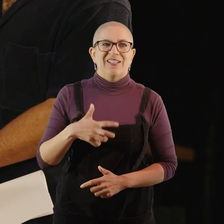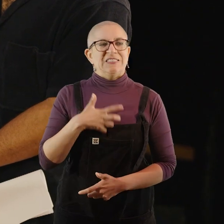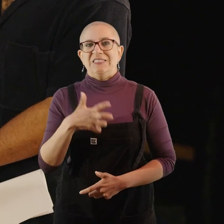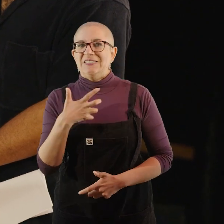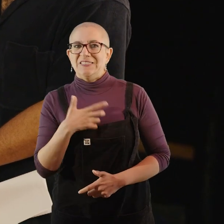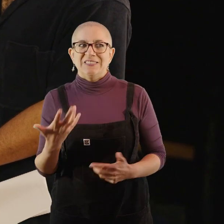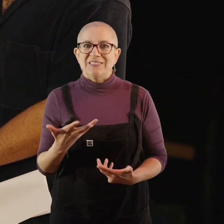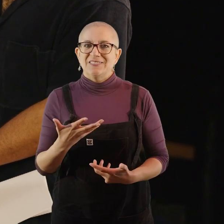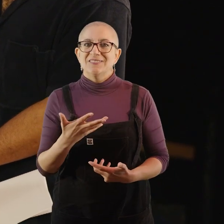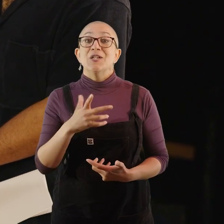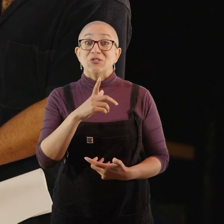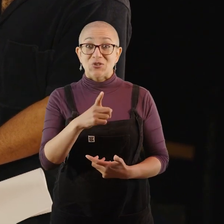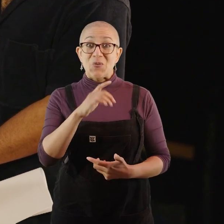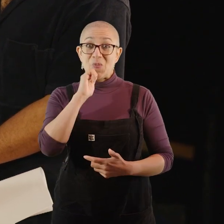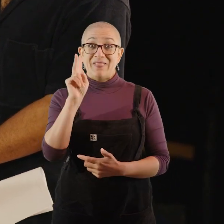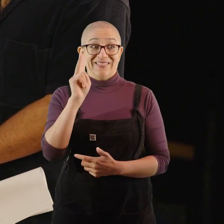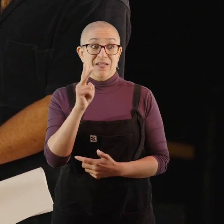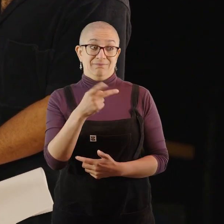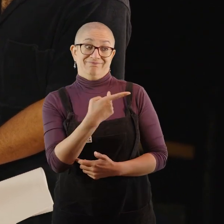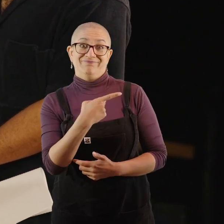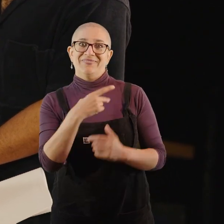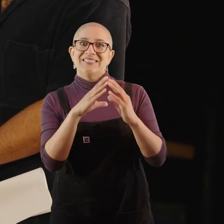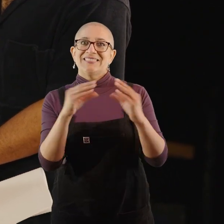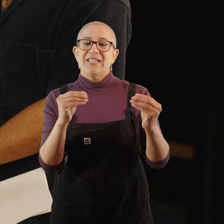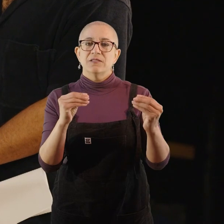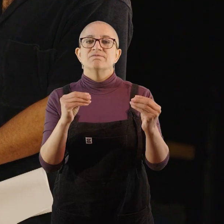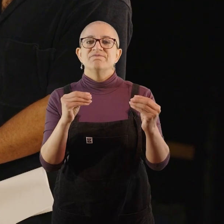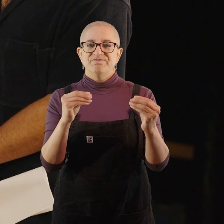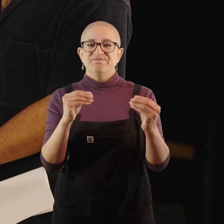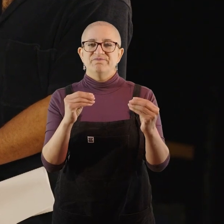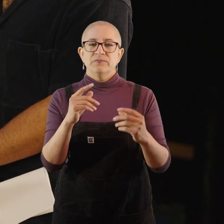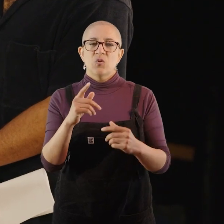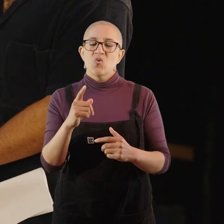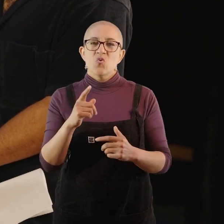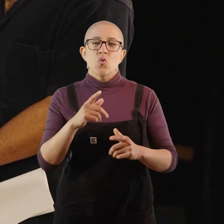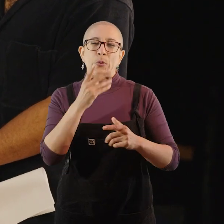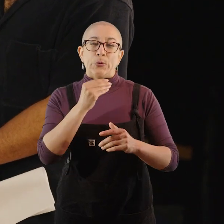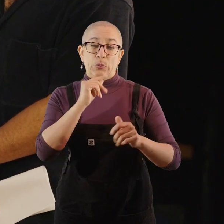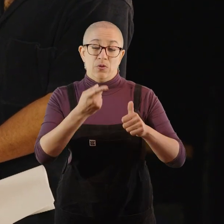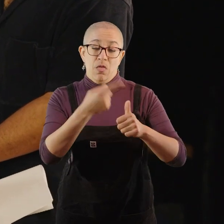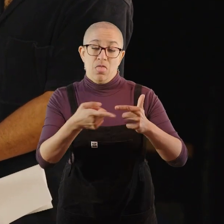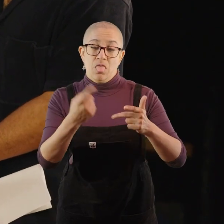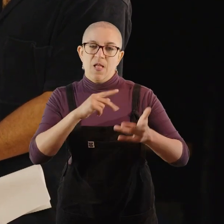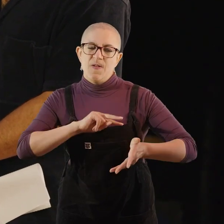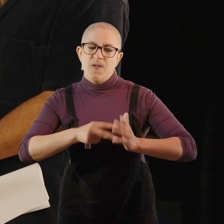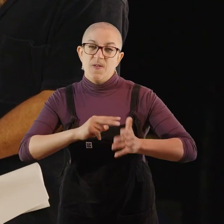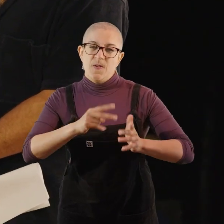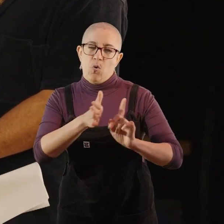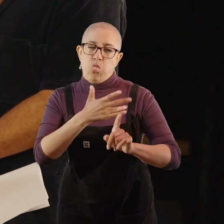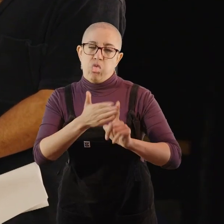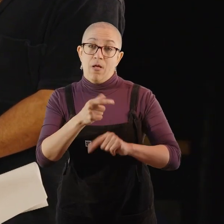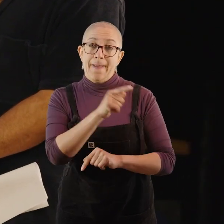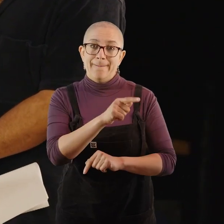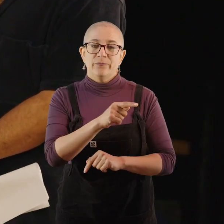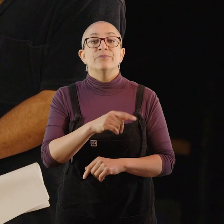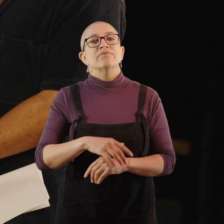So this discussion that we're about to see, she does play with so many different tactics to get him back on side. And they know each other that well, you know, they